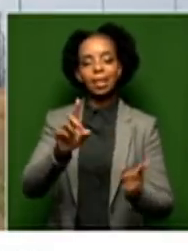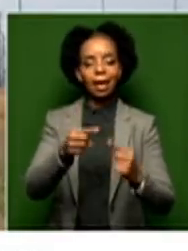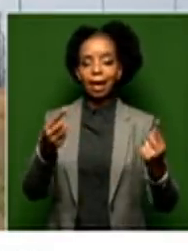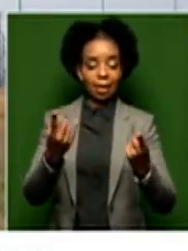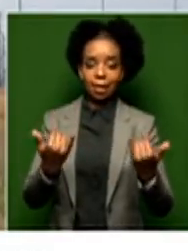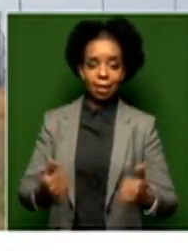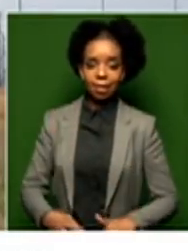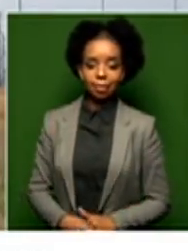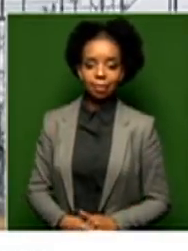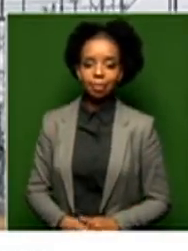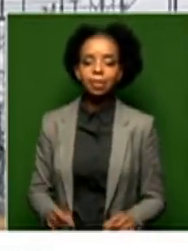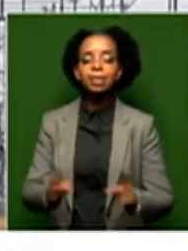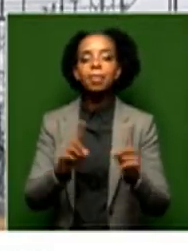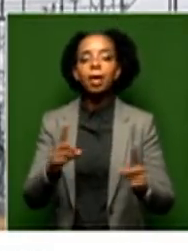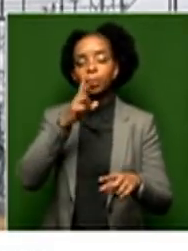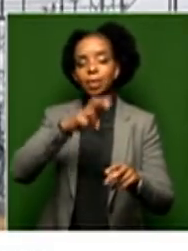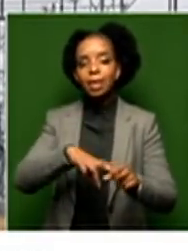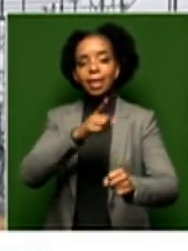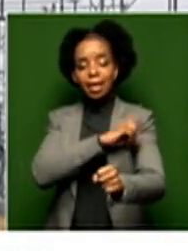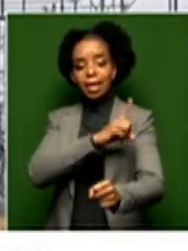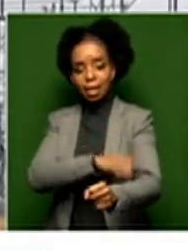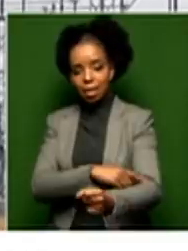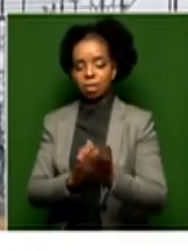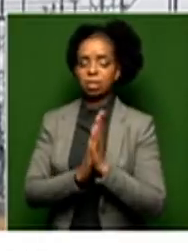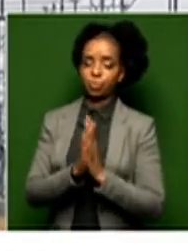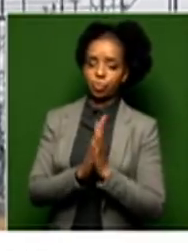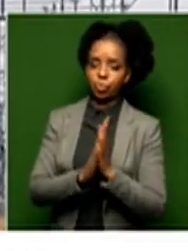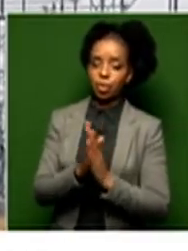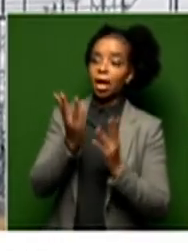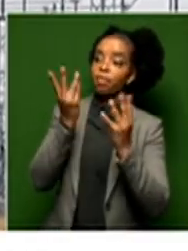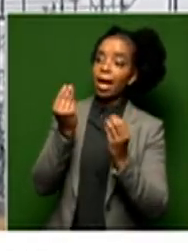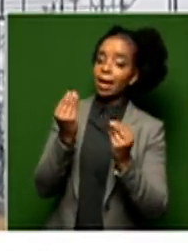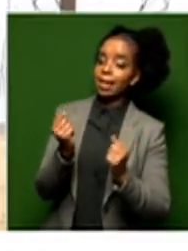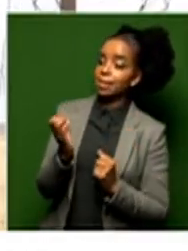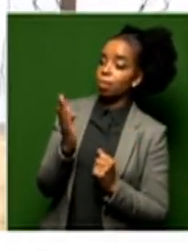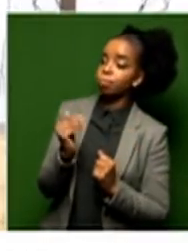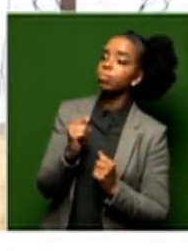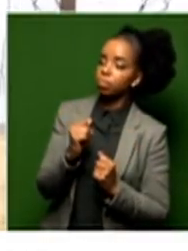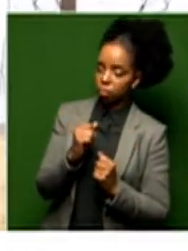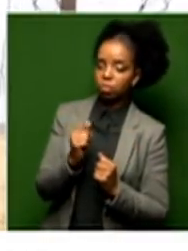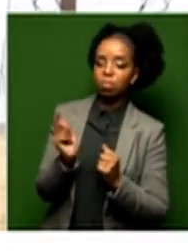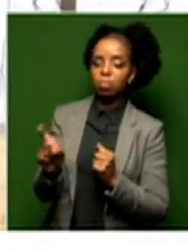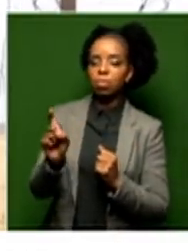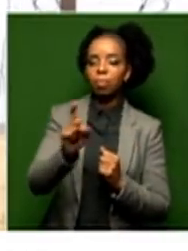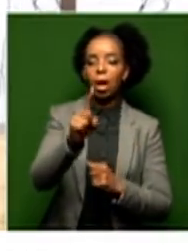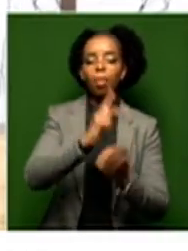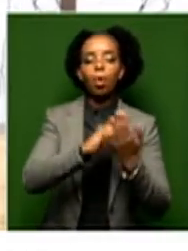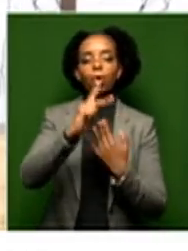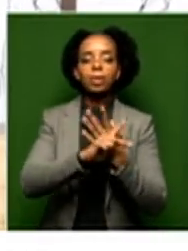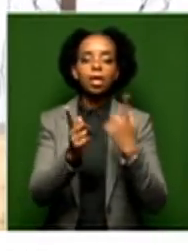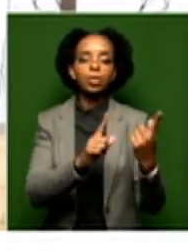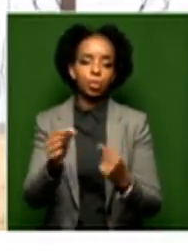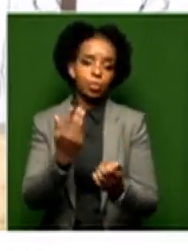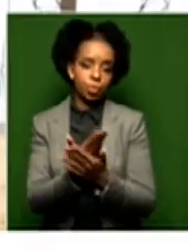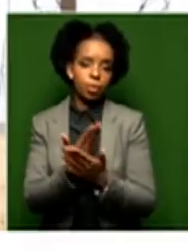capacity, the appetite, and the access to finance in order to deliver on these projects. One thing that is going to be needed,